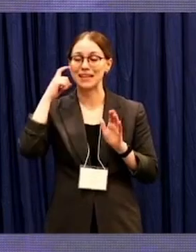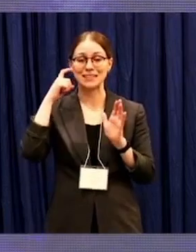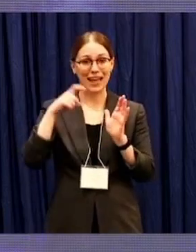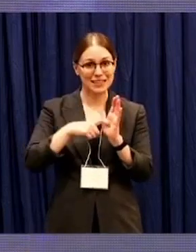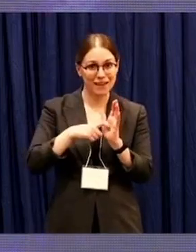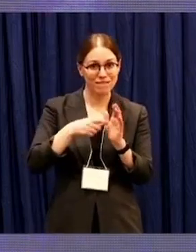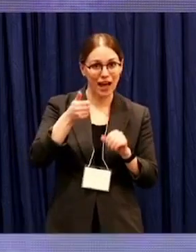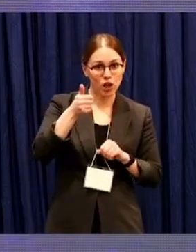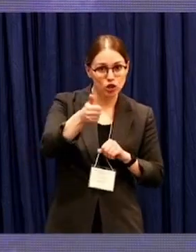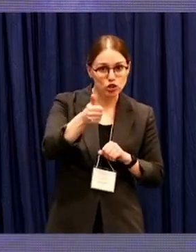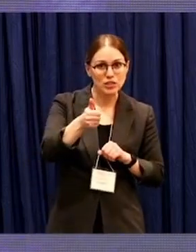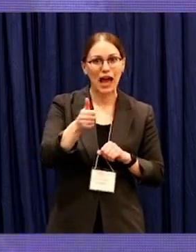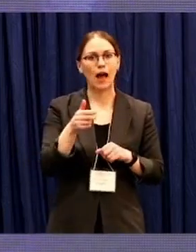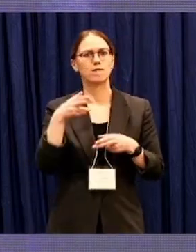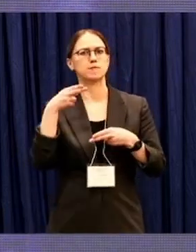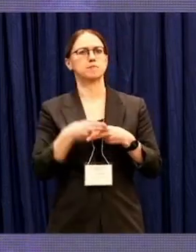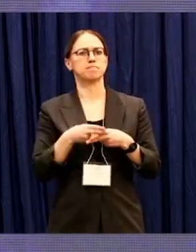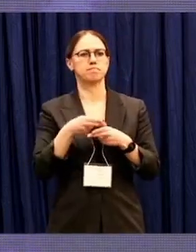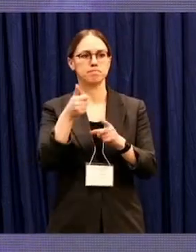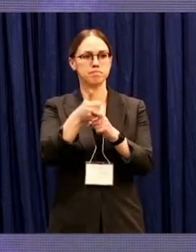yourself before speaking.